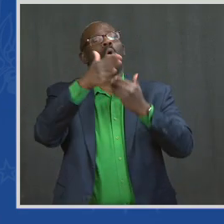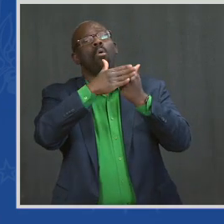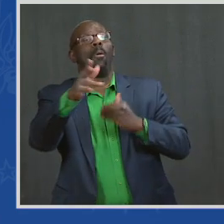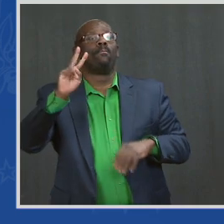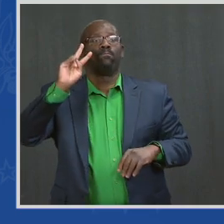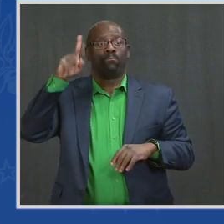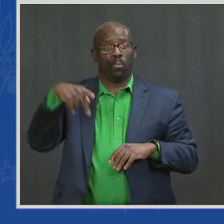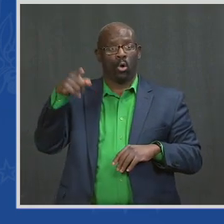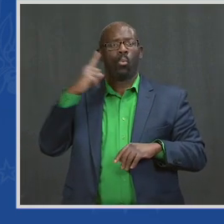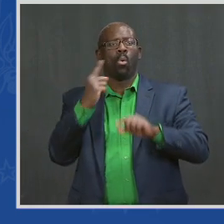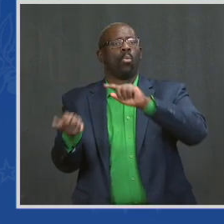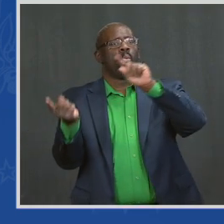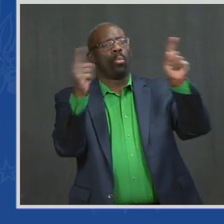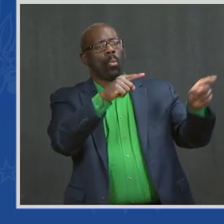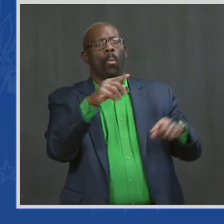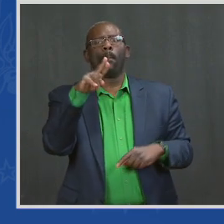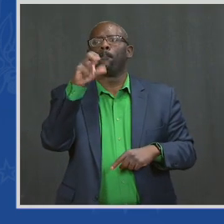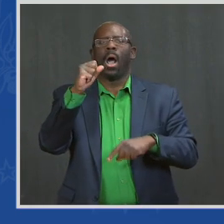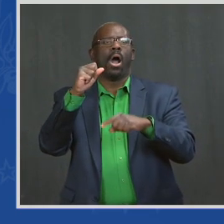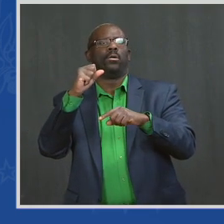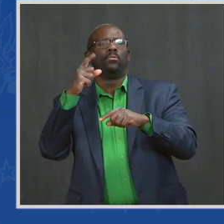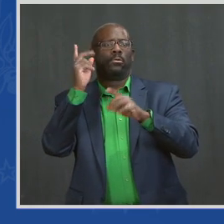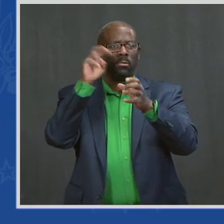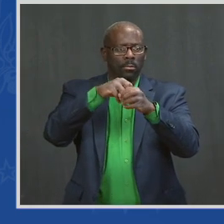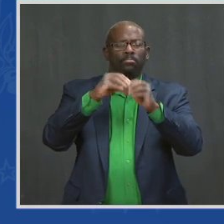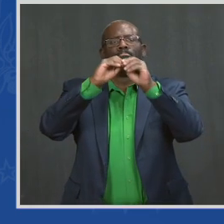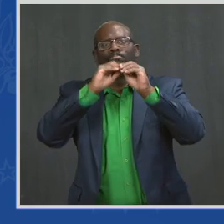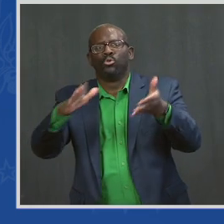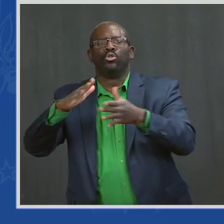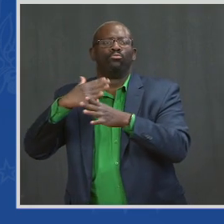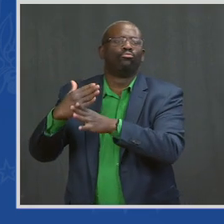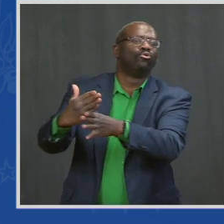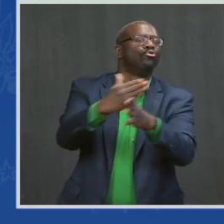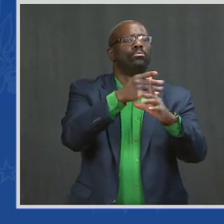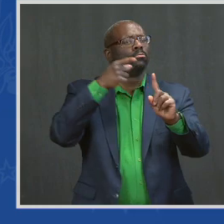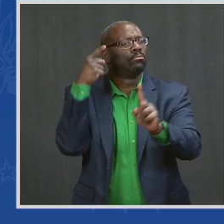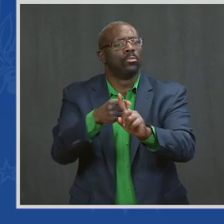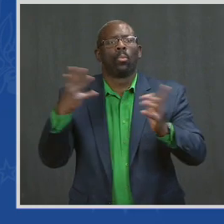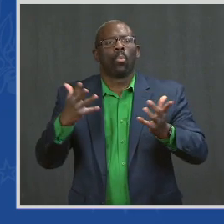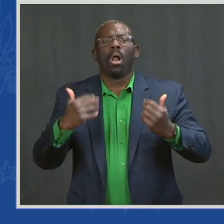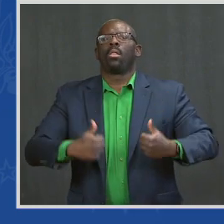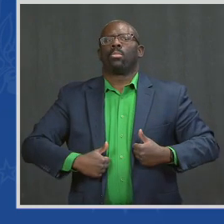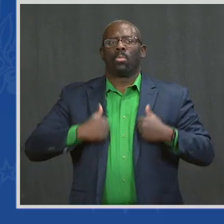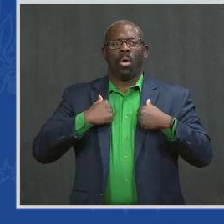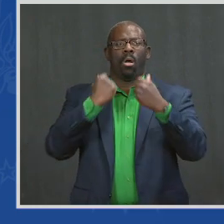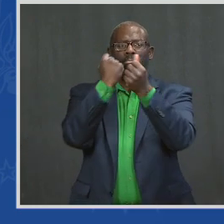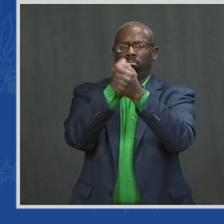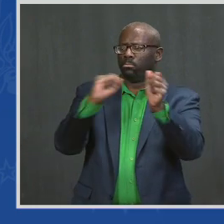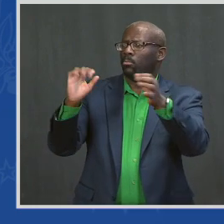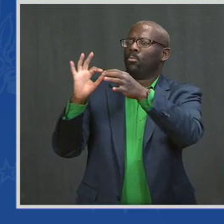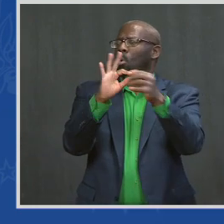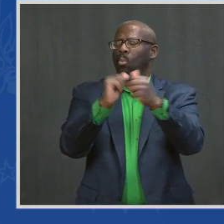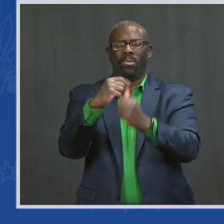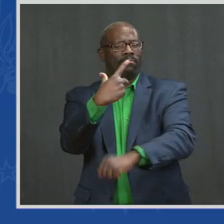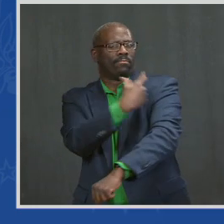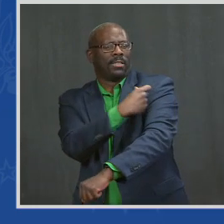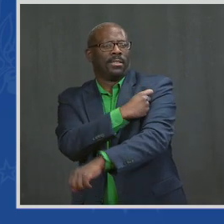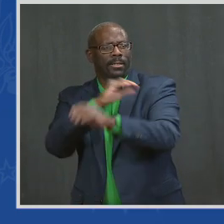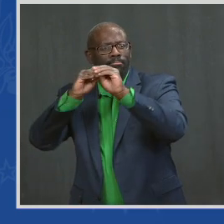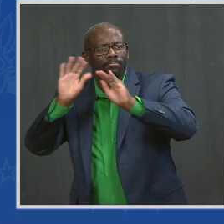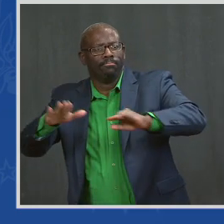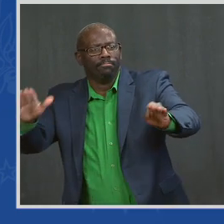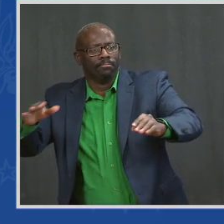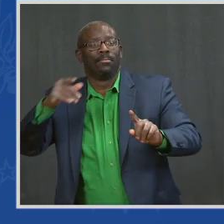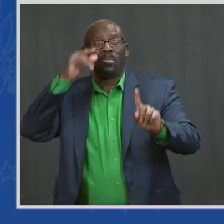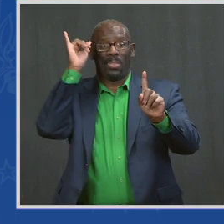word, like all of you have been doing, on life-saving vaccines. And across the country this weekend, including here in Washington, people will be